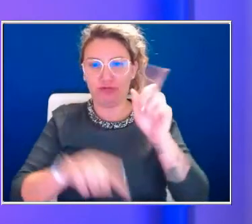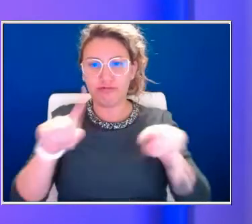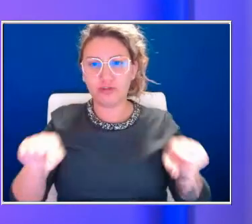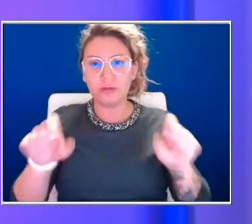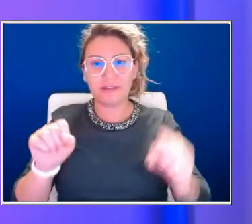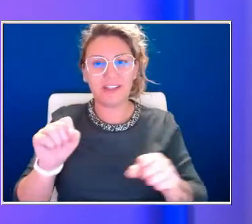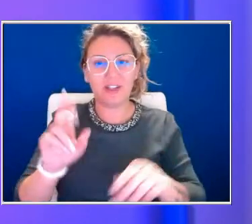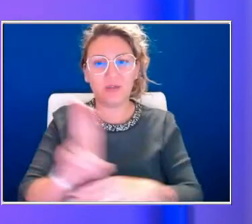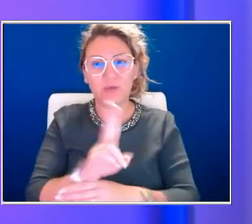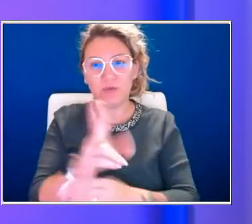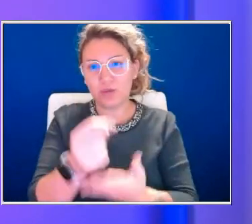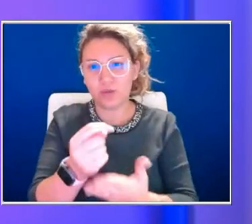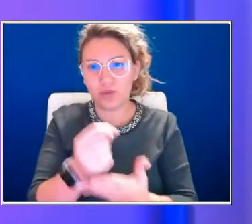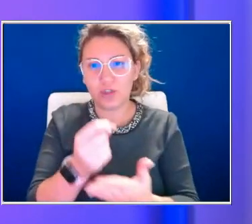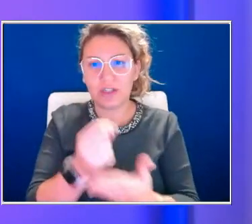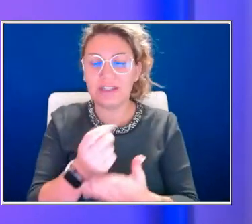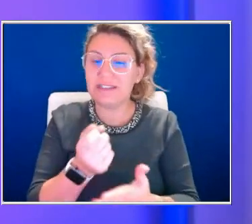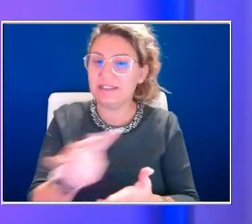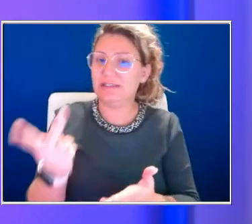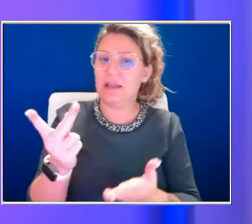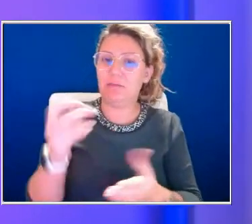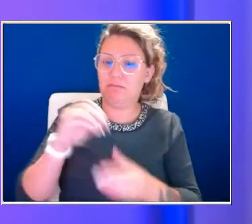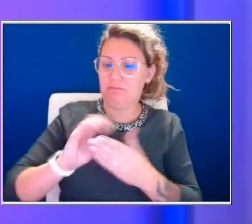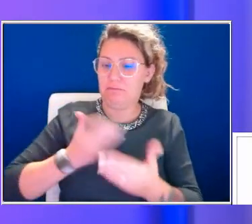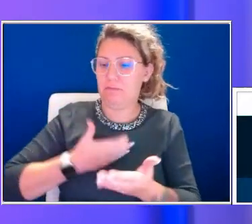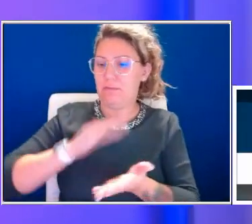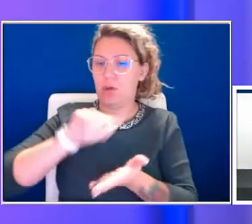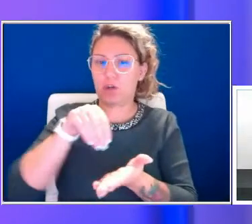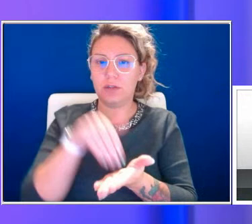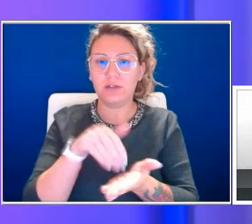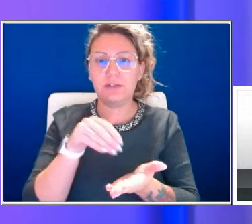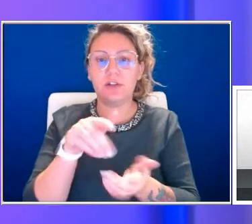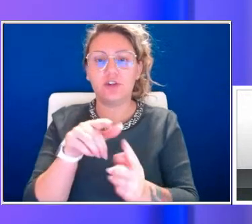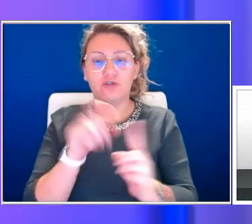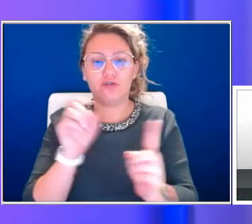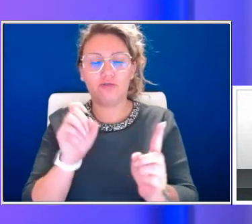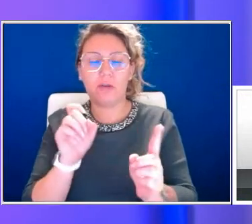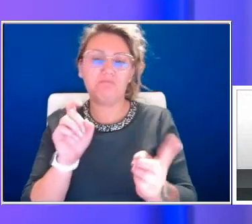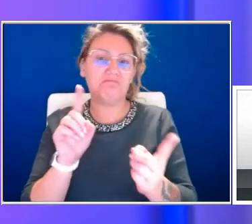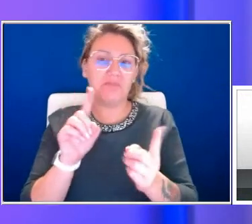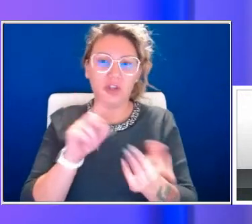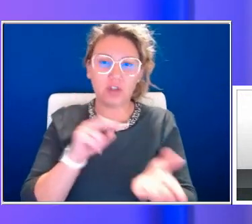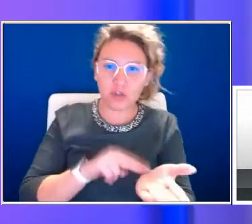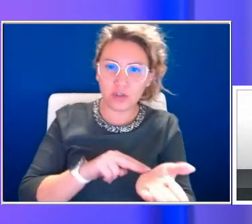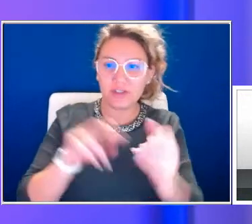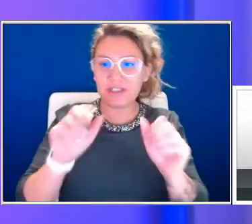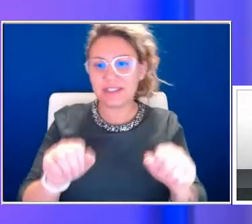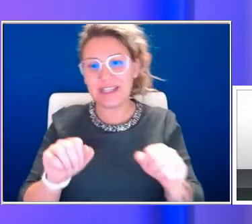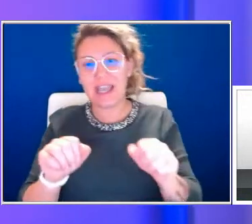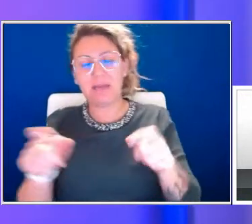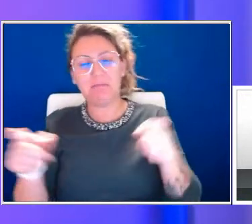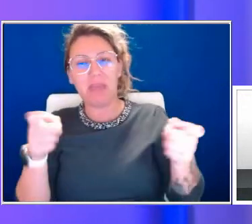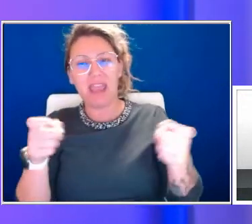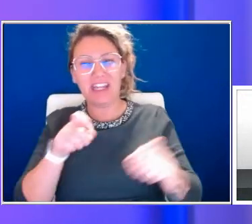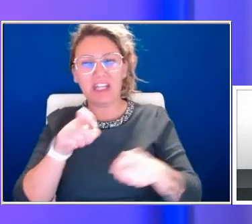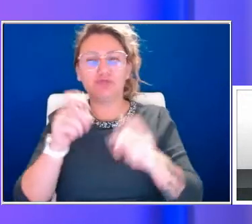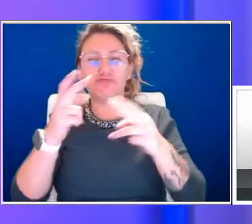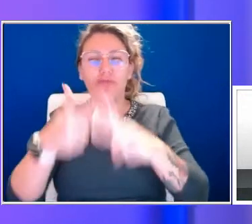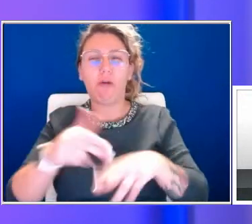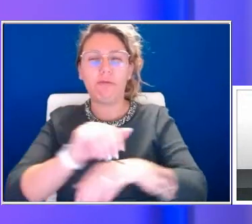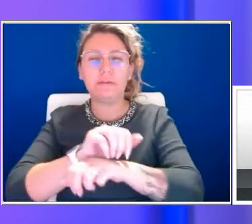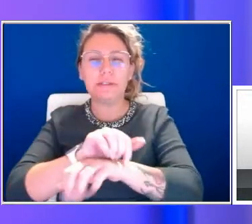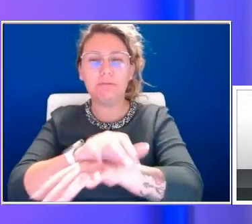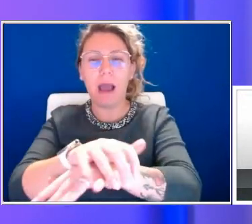done at our center, at the Vein Center, Advanced Vein Center, by nurses that can manage spider veins with sclerotherapy. But